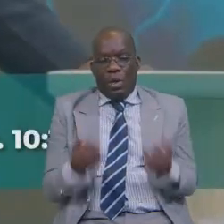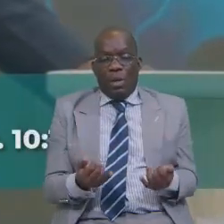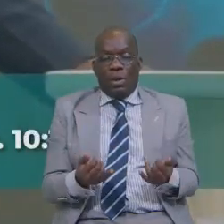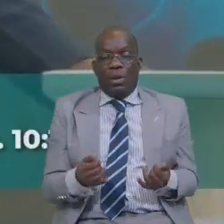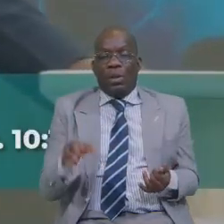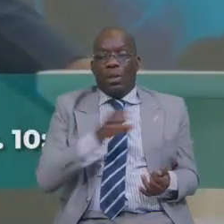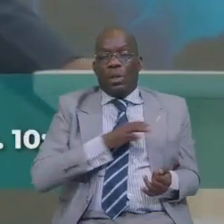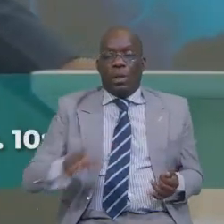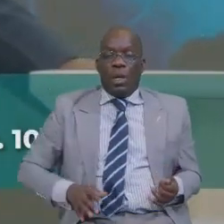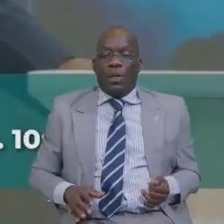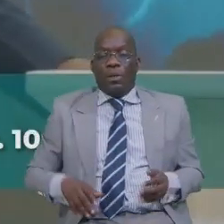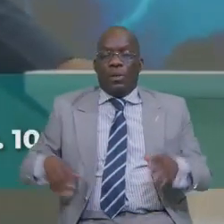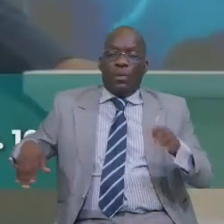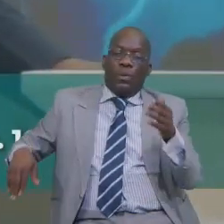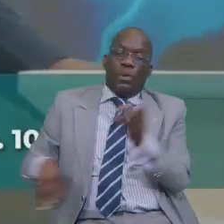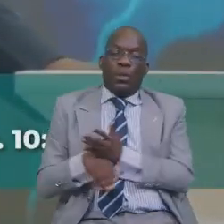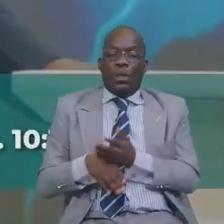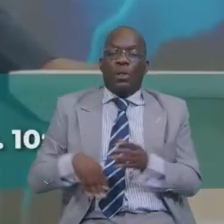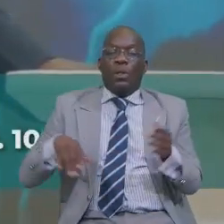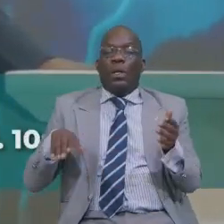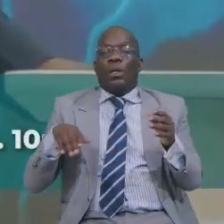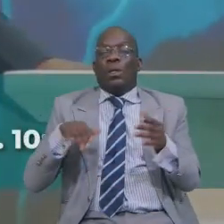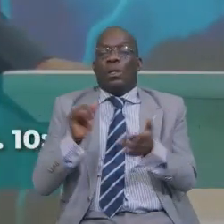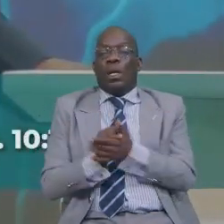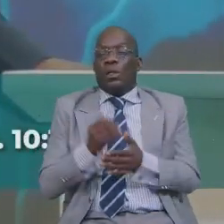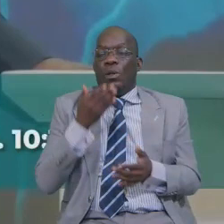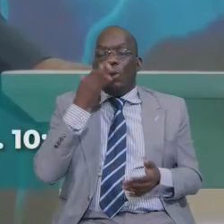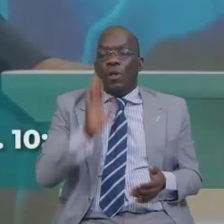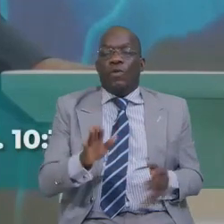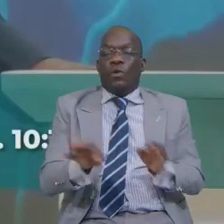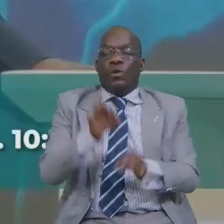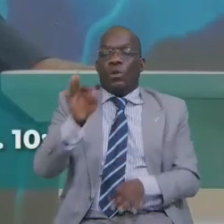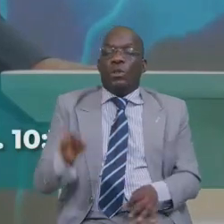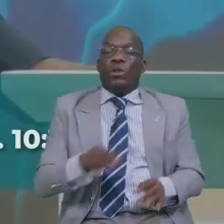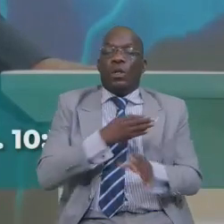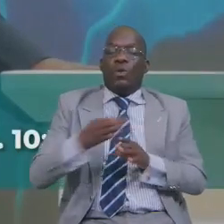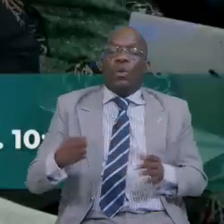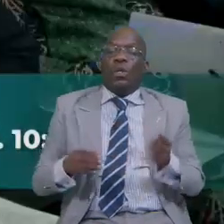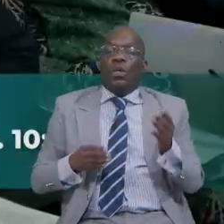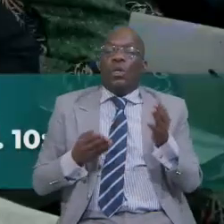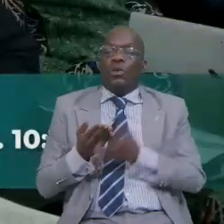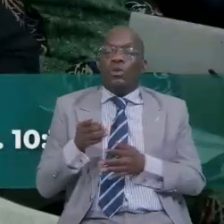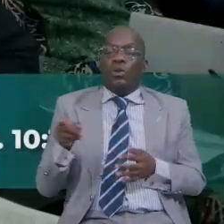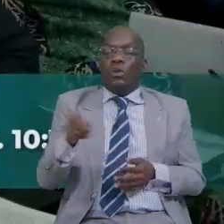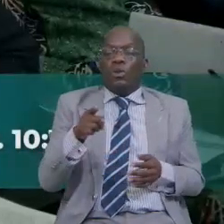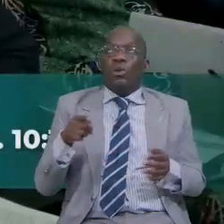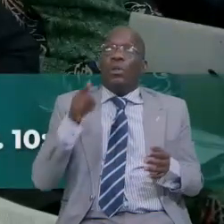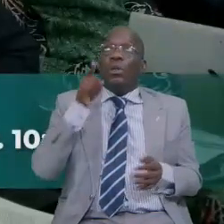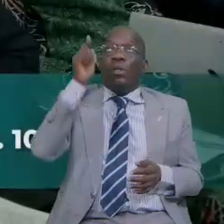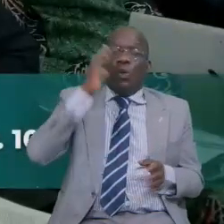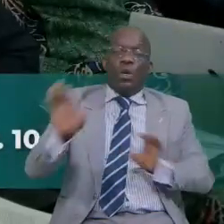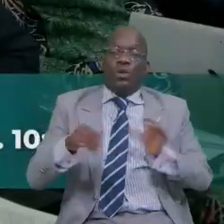Christ drove that evil spirit away. Through you, he will do it. If you